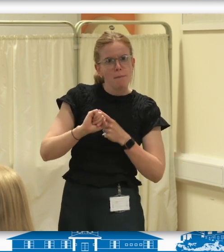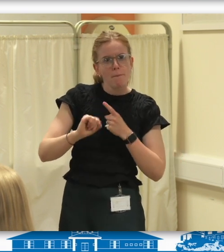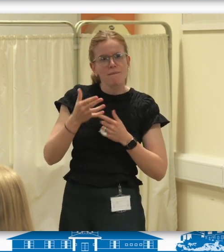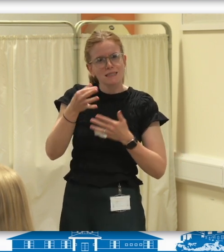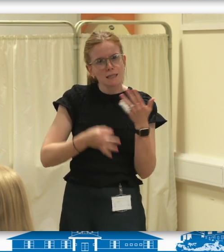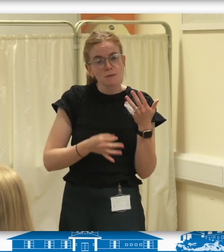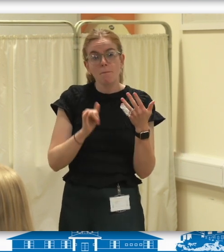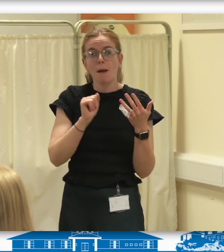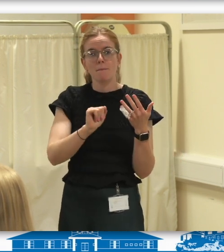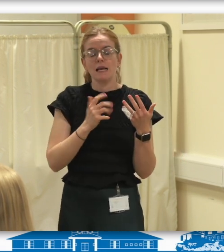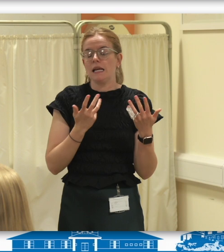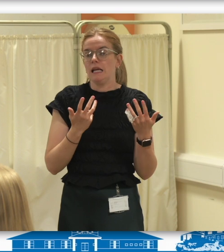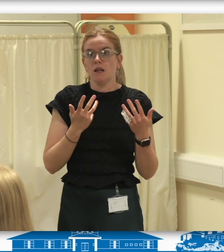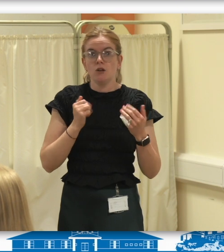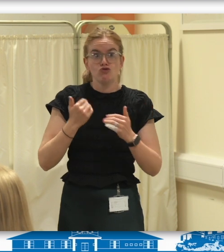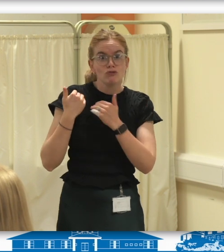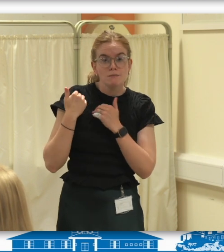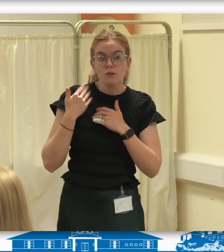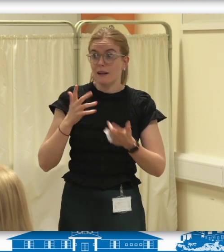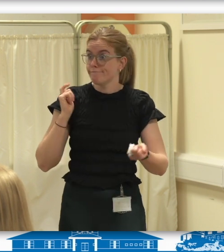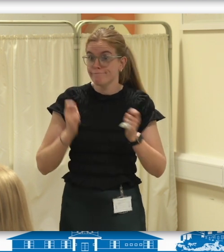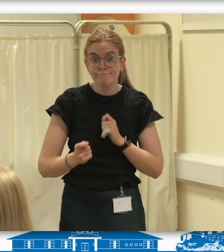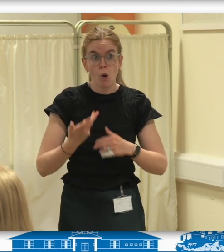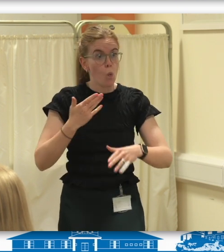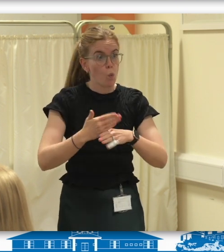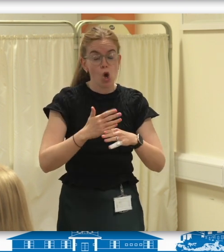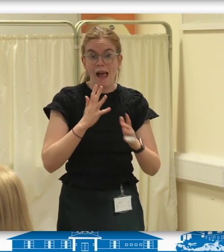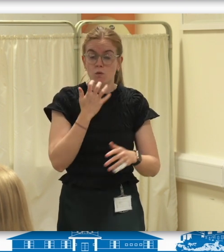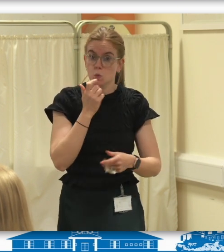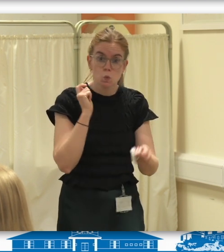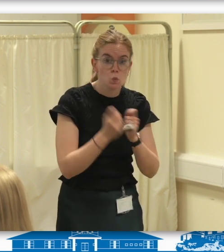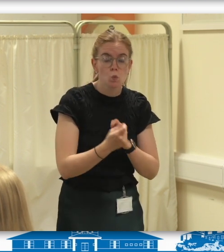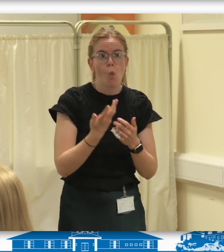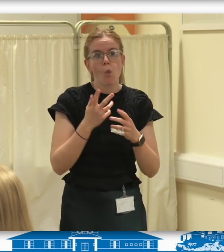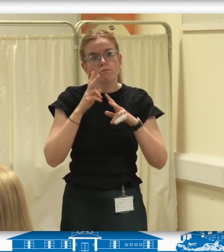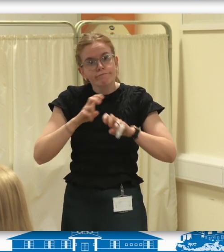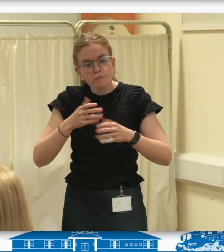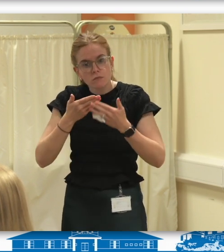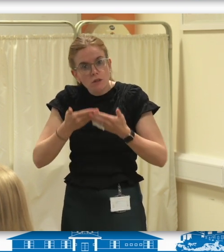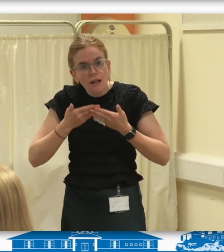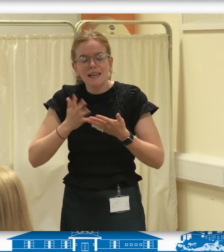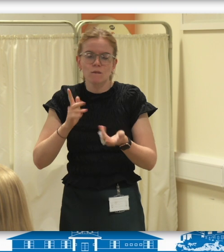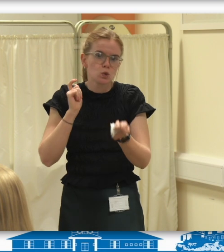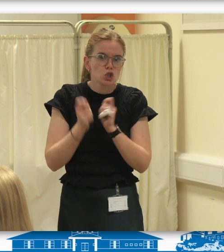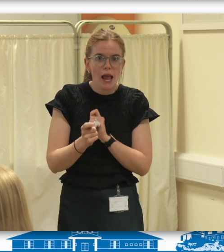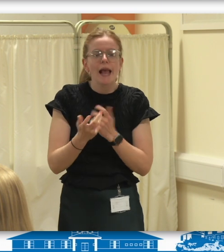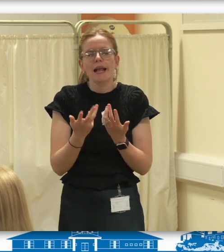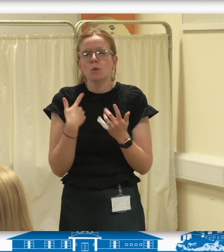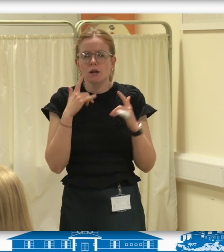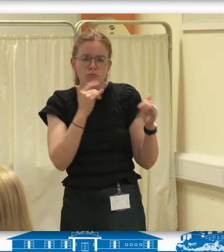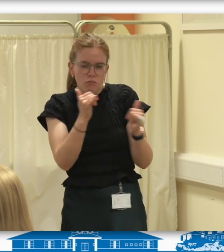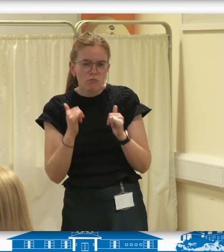like changes in roles and responsibilities, changes to work, changes to study. Therapy is about helping people